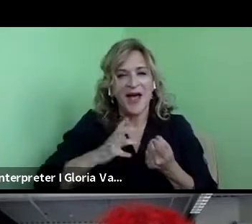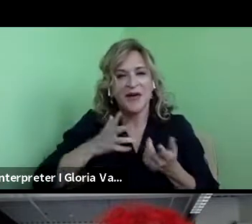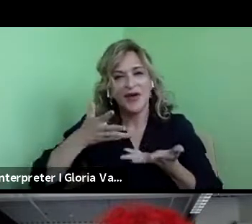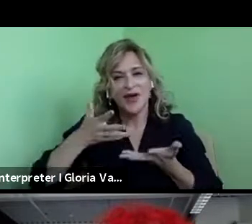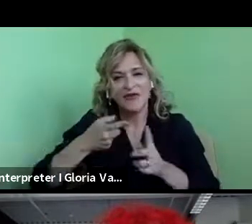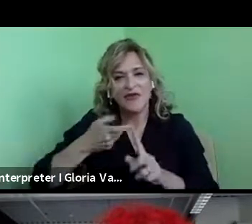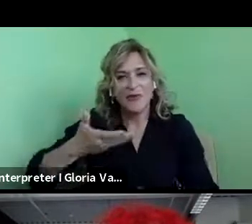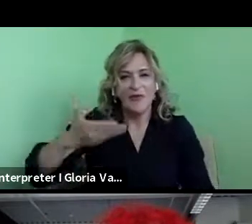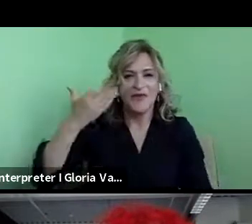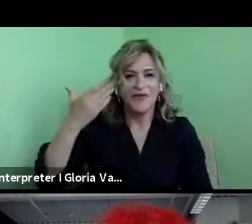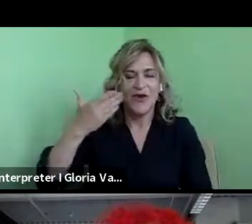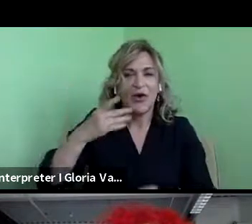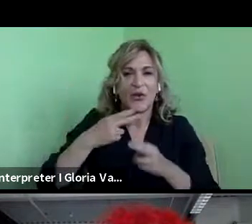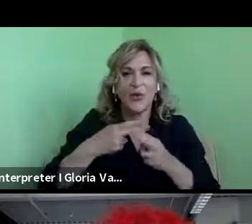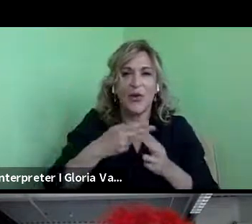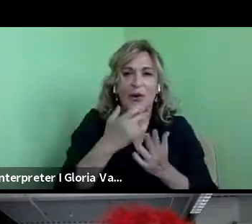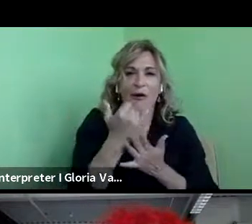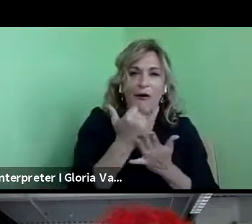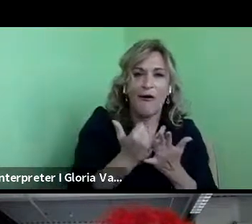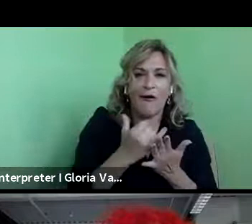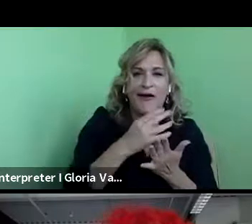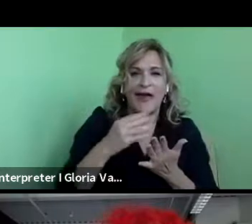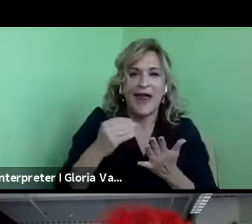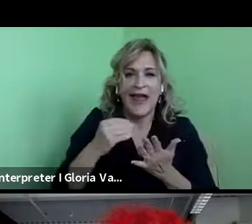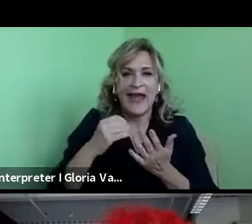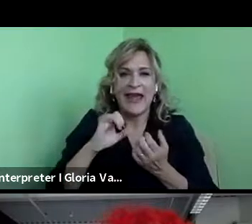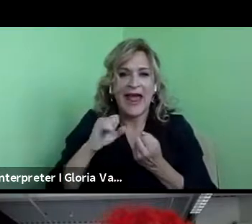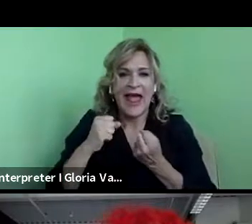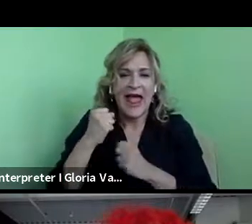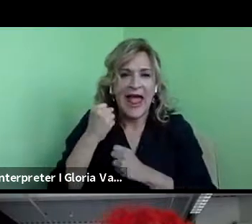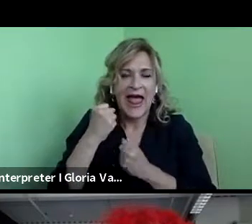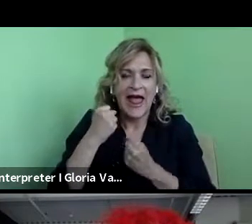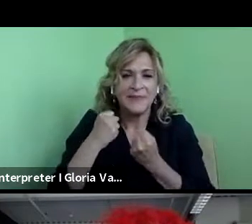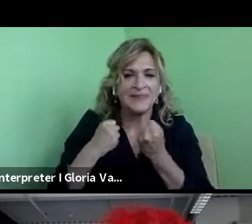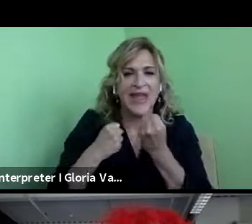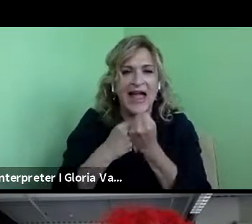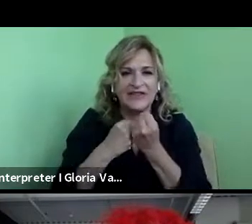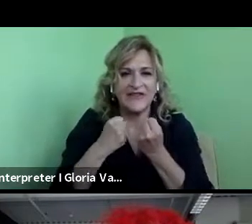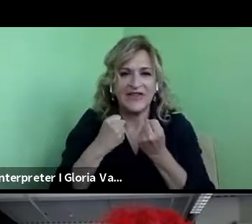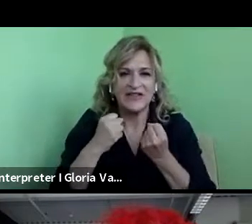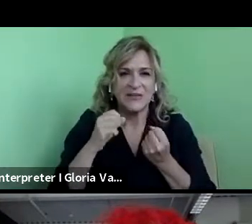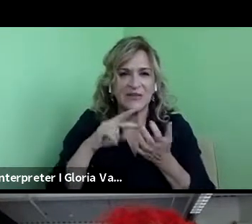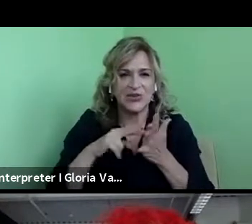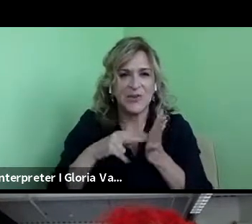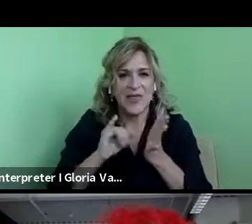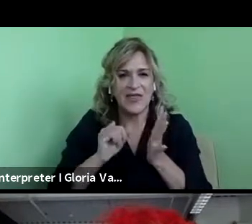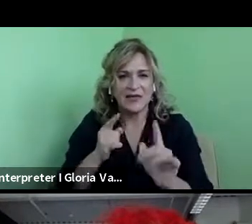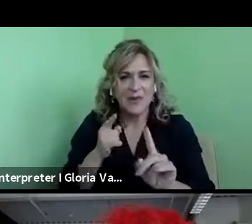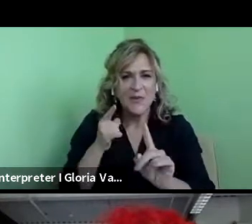of art and activism and the intersection of those two as a point of